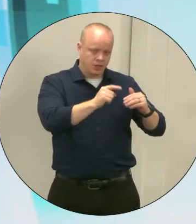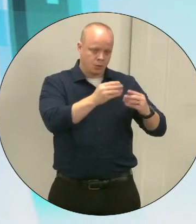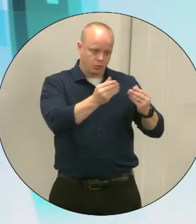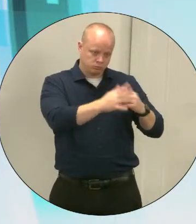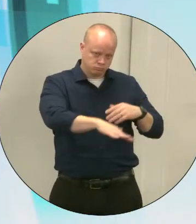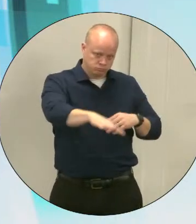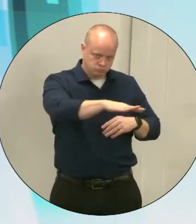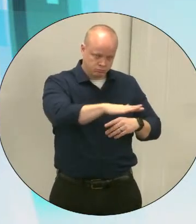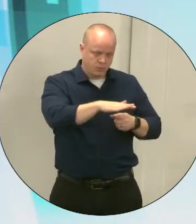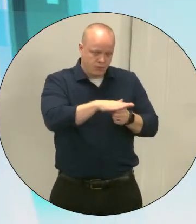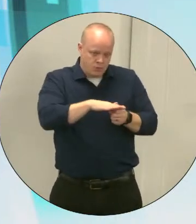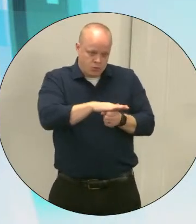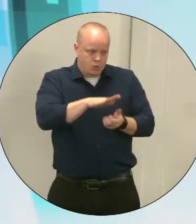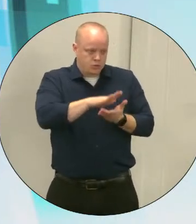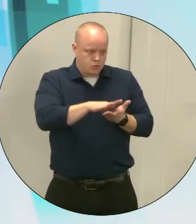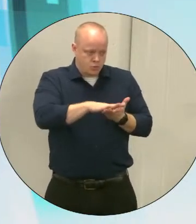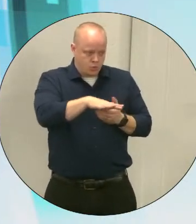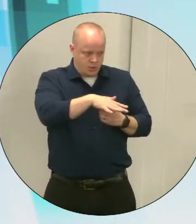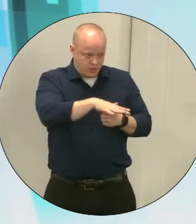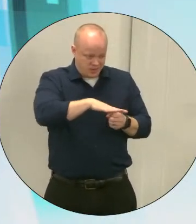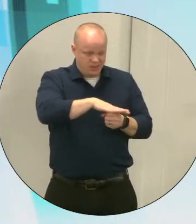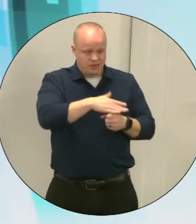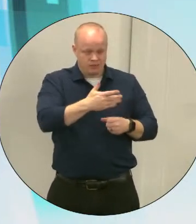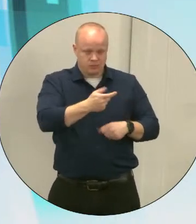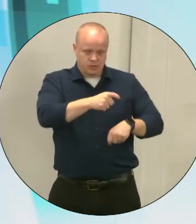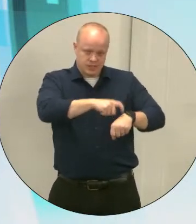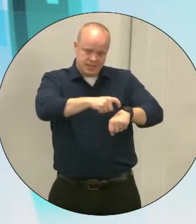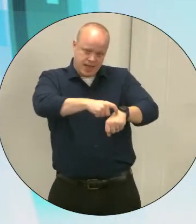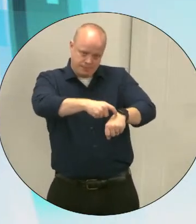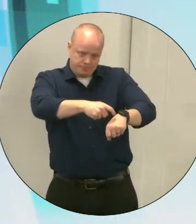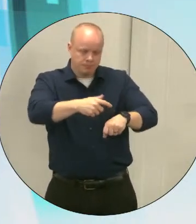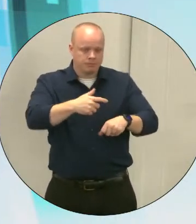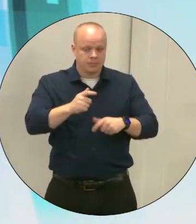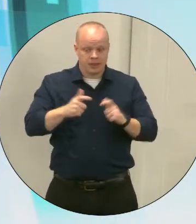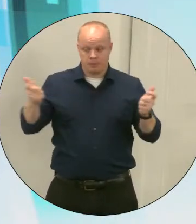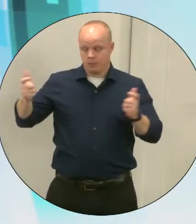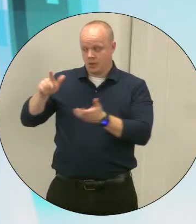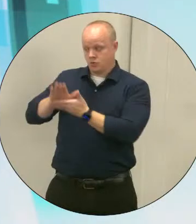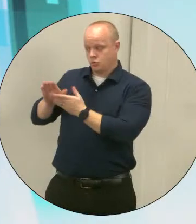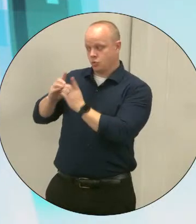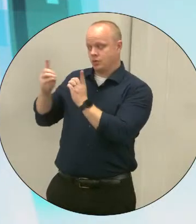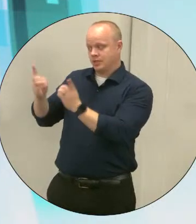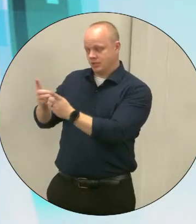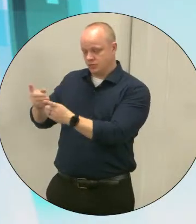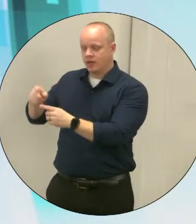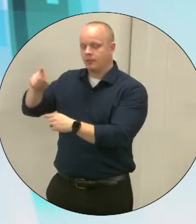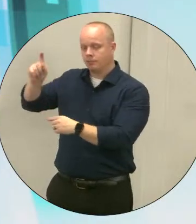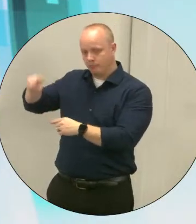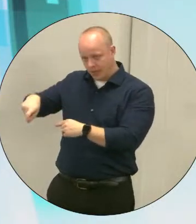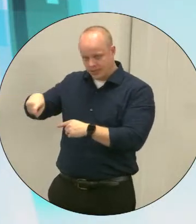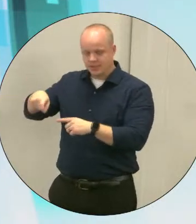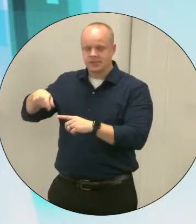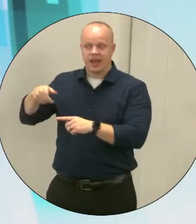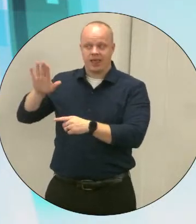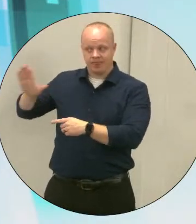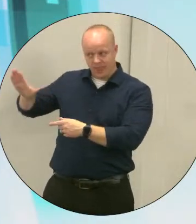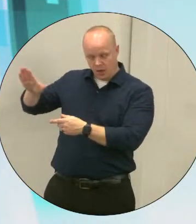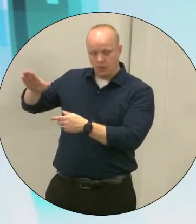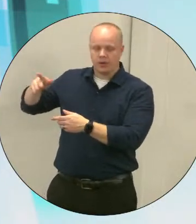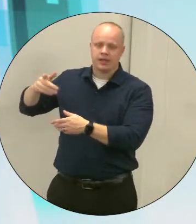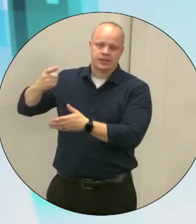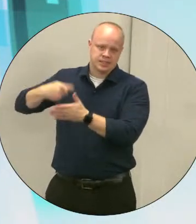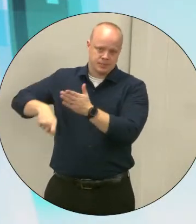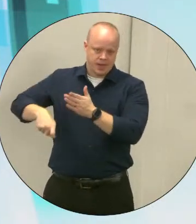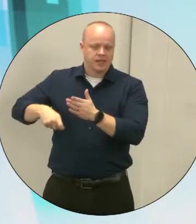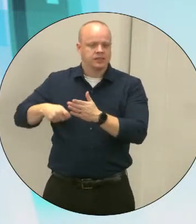of a local school precinct in a timely manner, the large school district must, at the expense of the large school district, procure